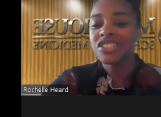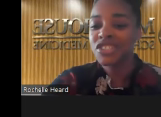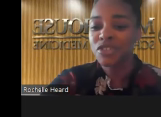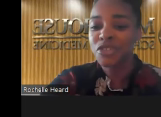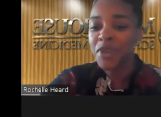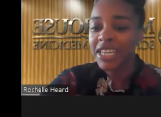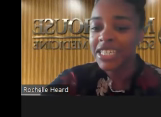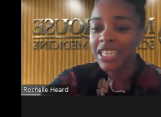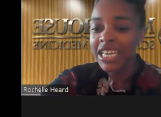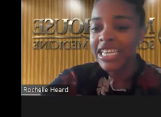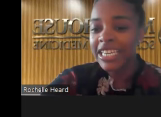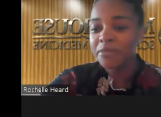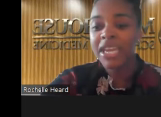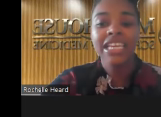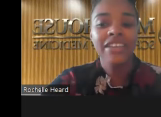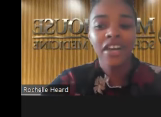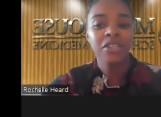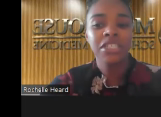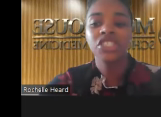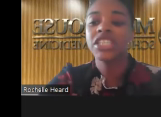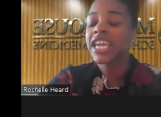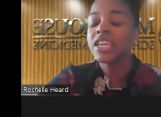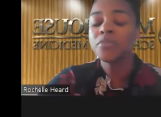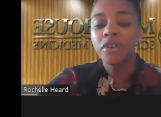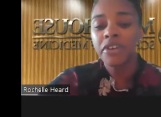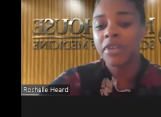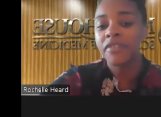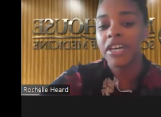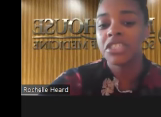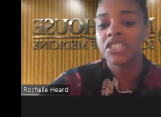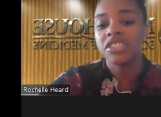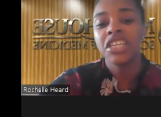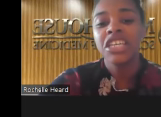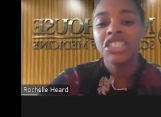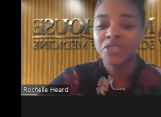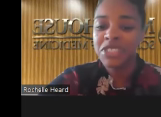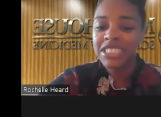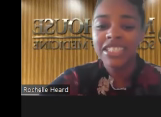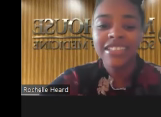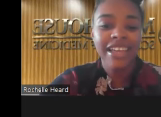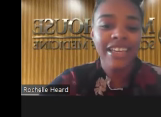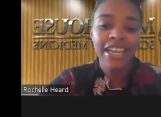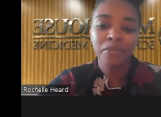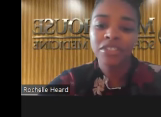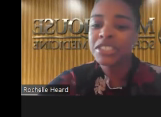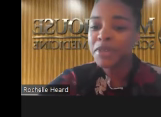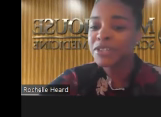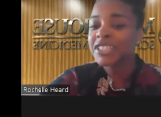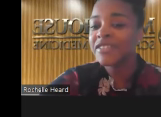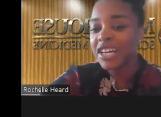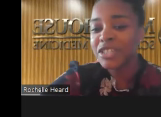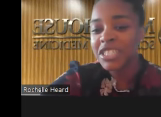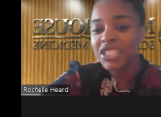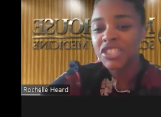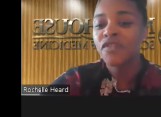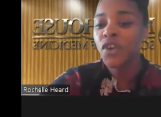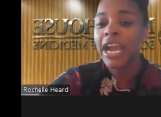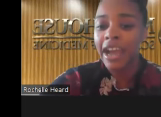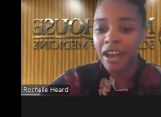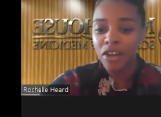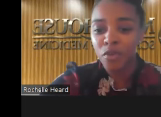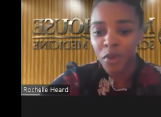communication, social marketing, campaign evaluation, and program evaluation. She recently led a multi-mode